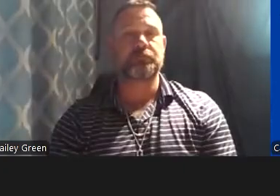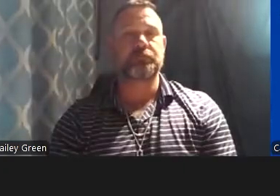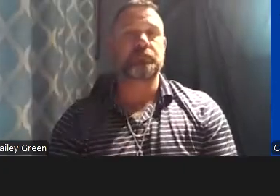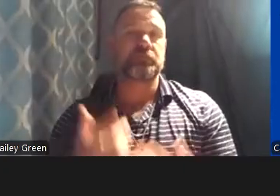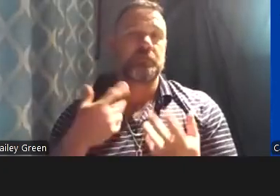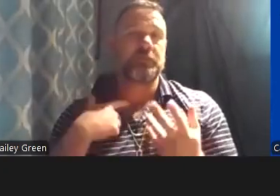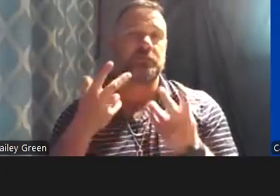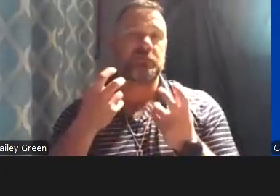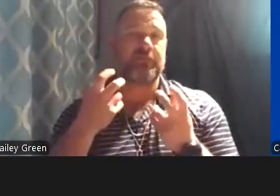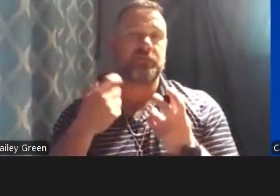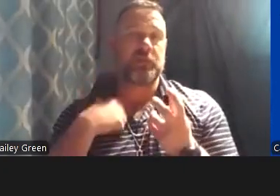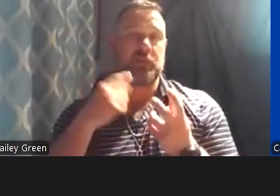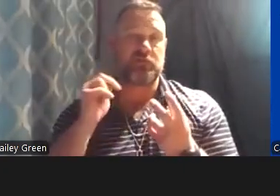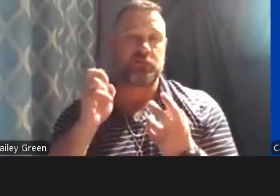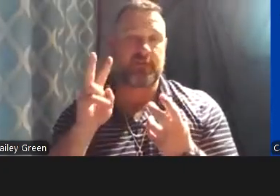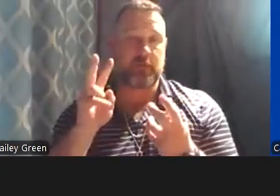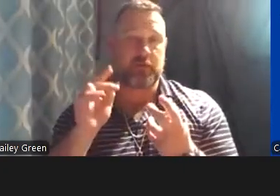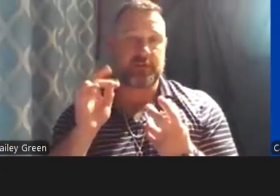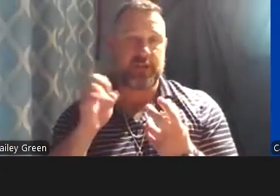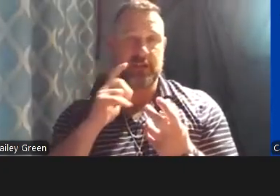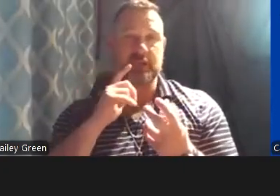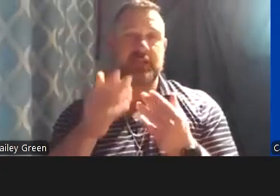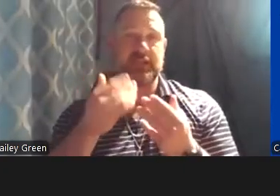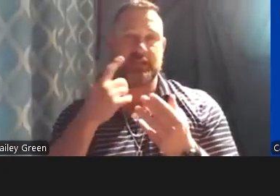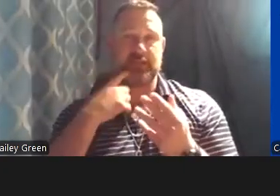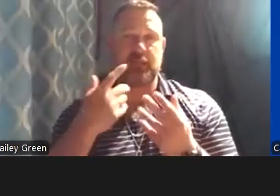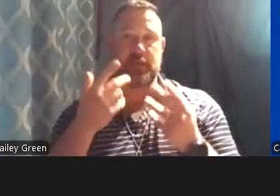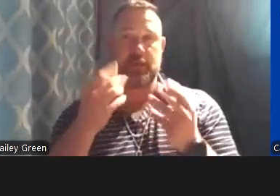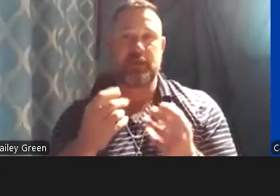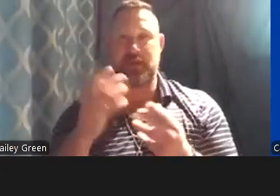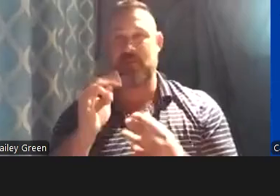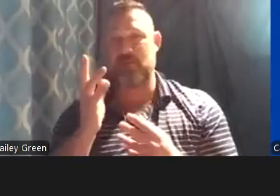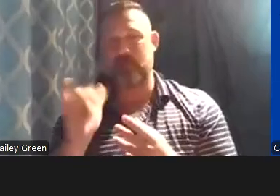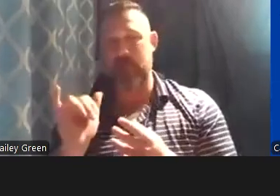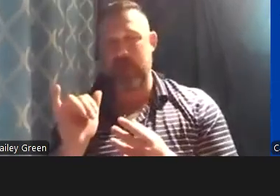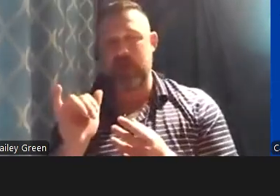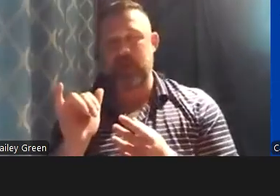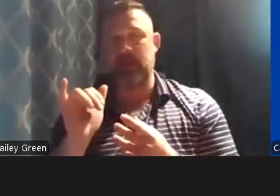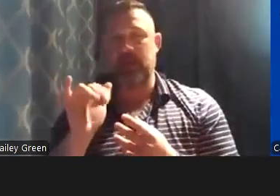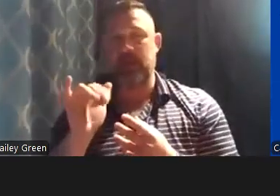the November date would be the easiest for me to be in person. May, the session is